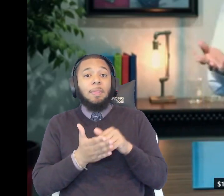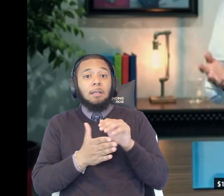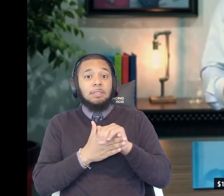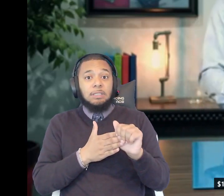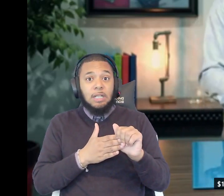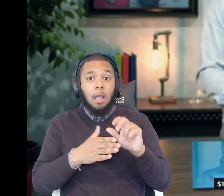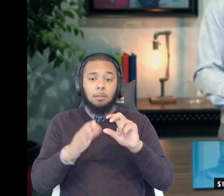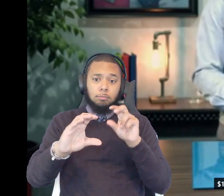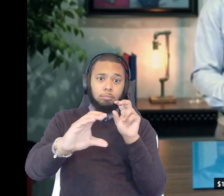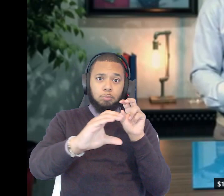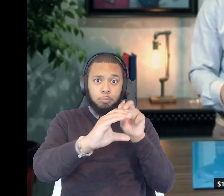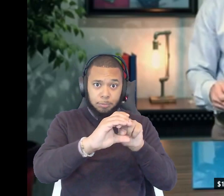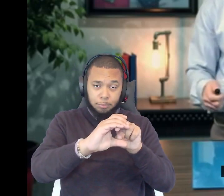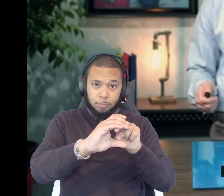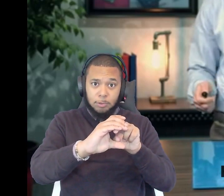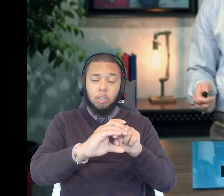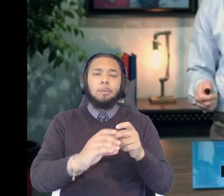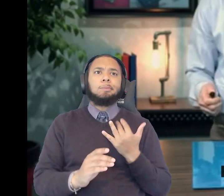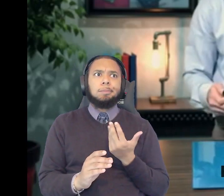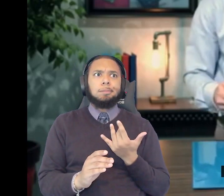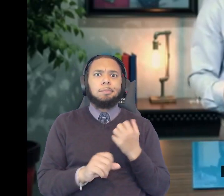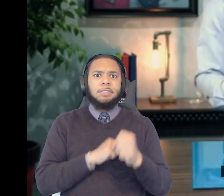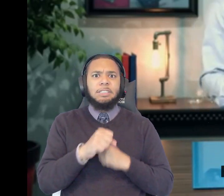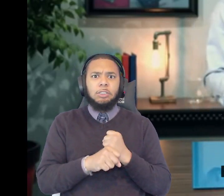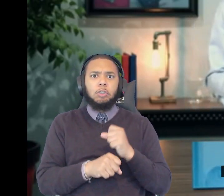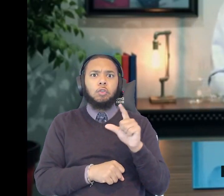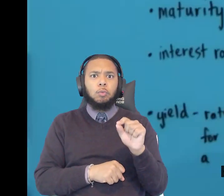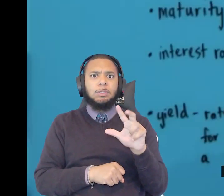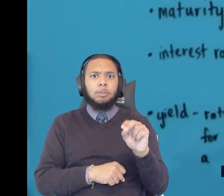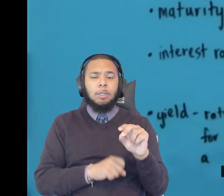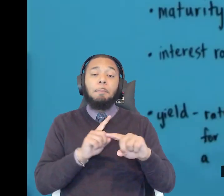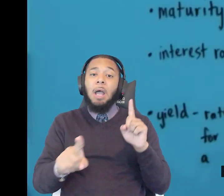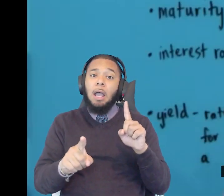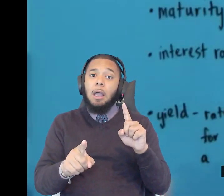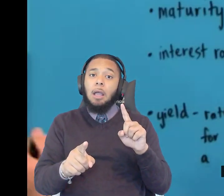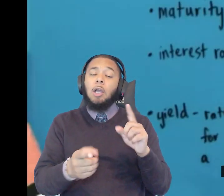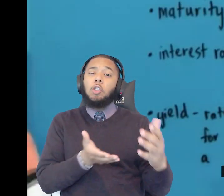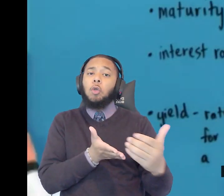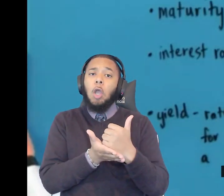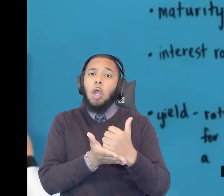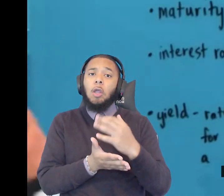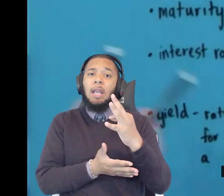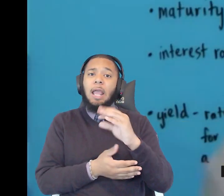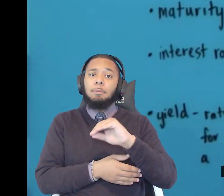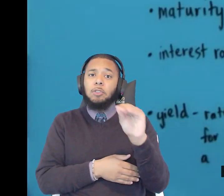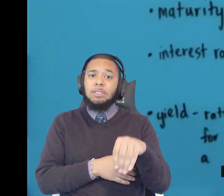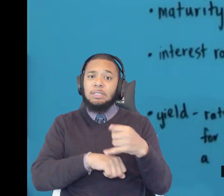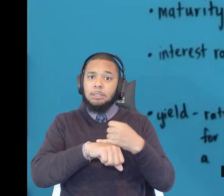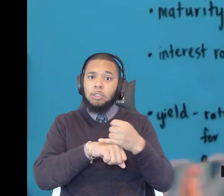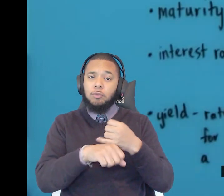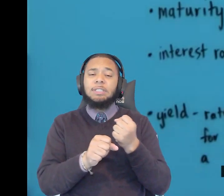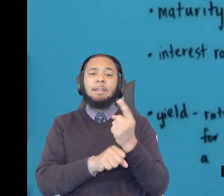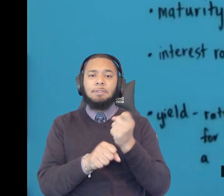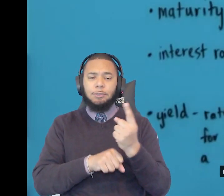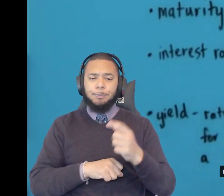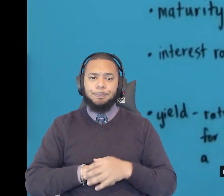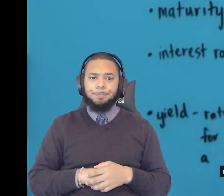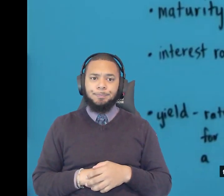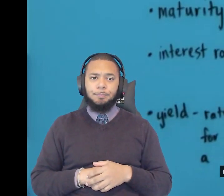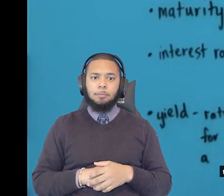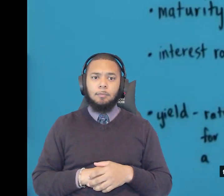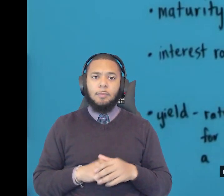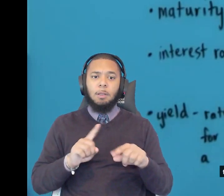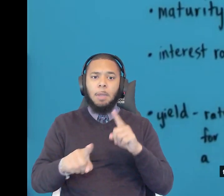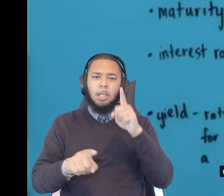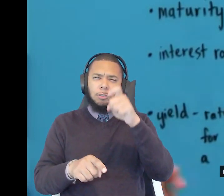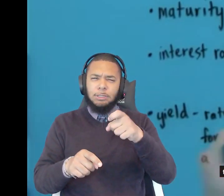for quite some time. However, you are going to make 9% per year. But the one thing that I want you to take away